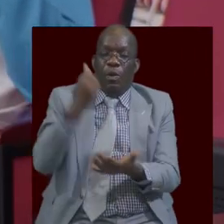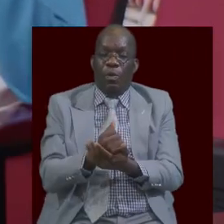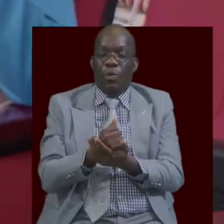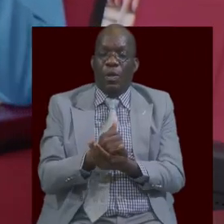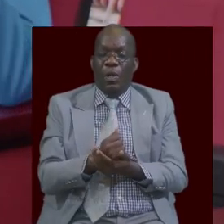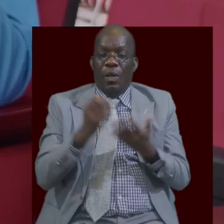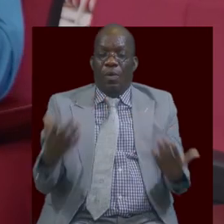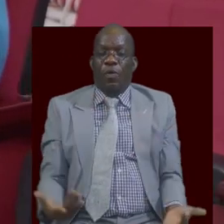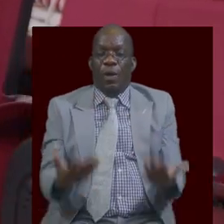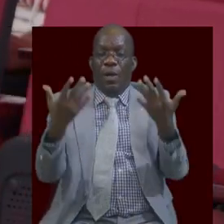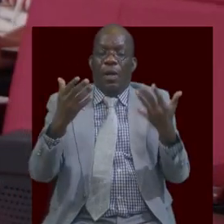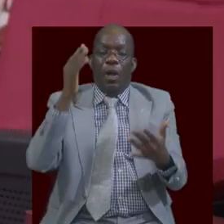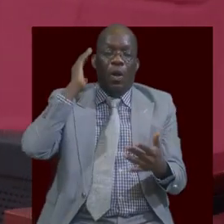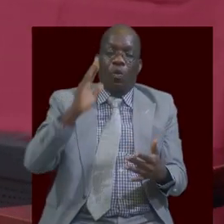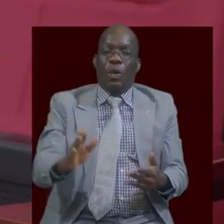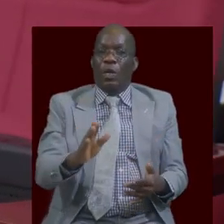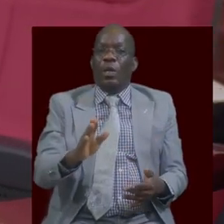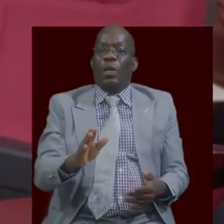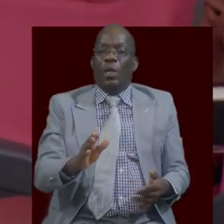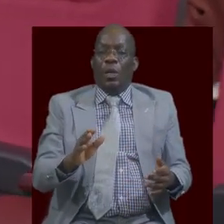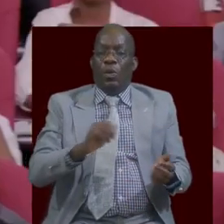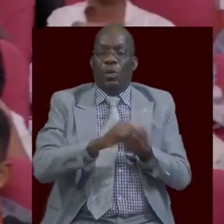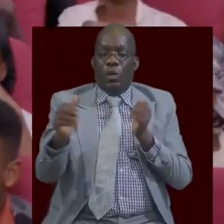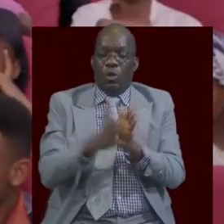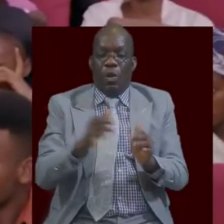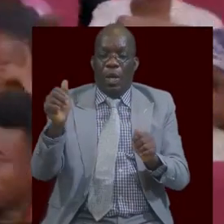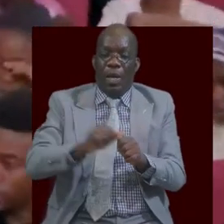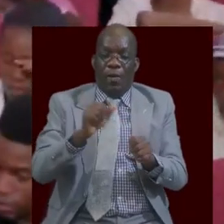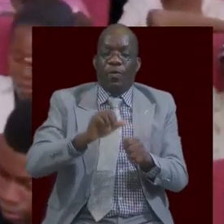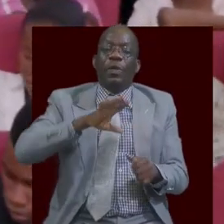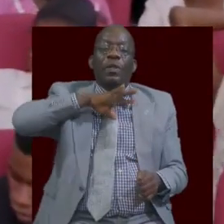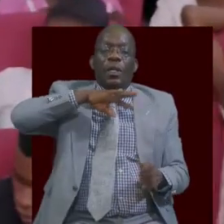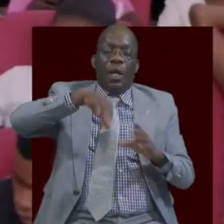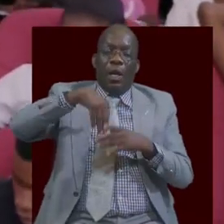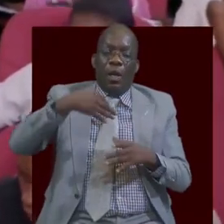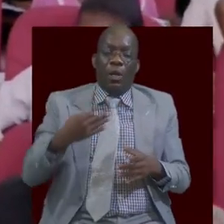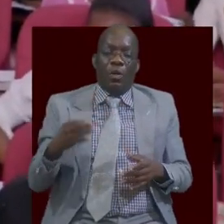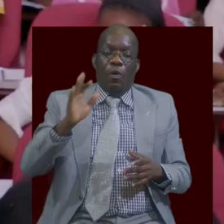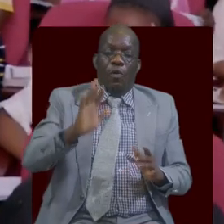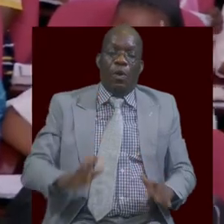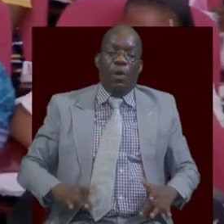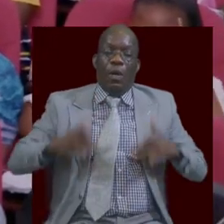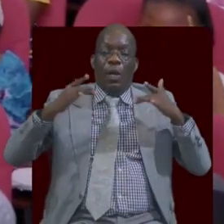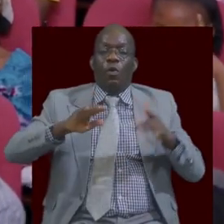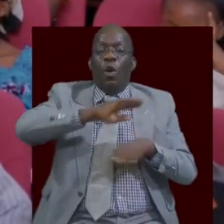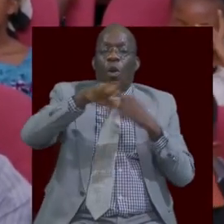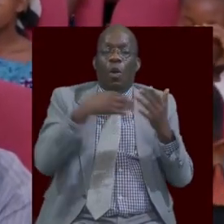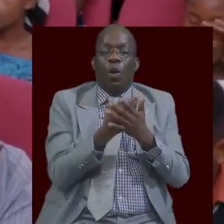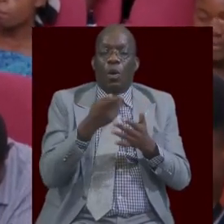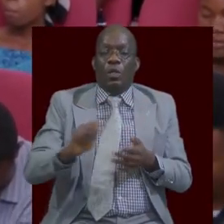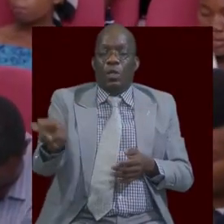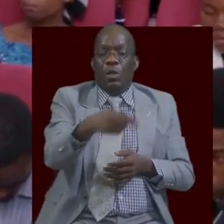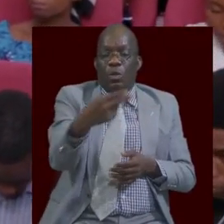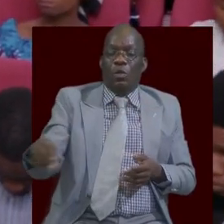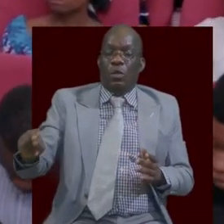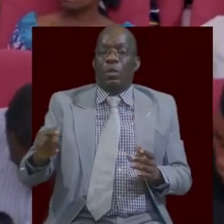will burn every chaff out of your life. All those useless things that will not help you